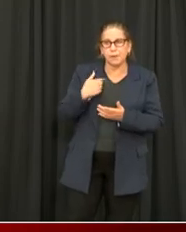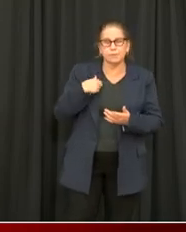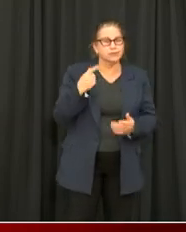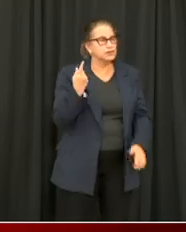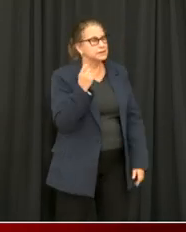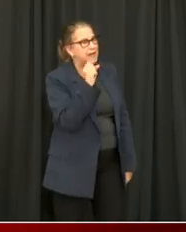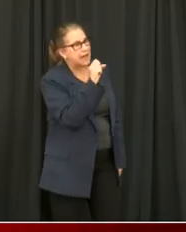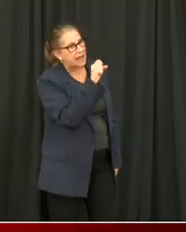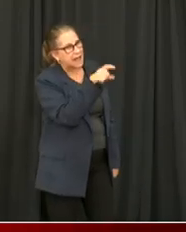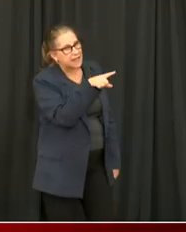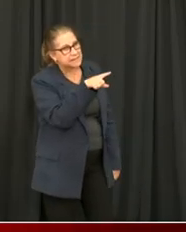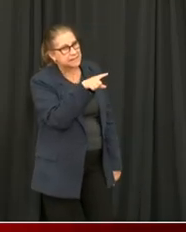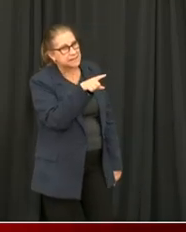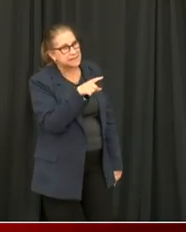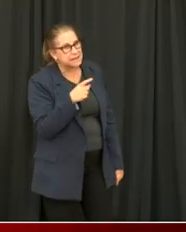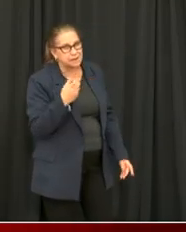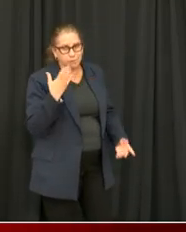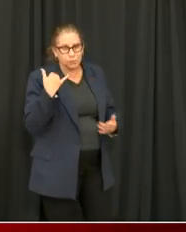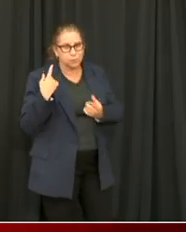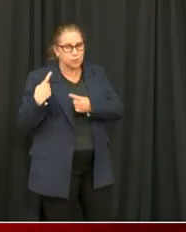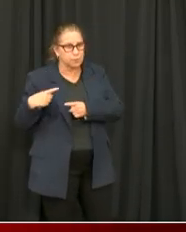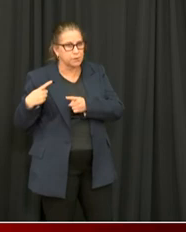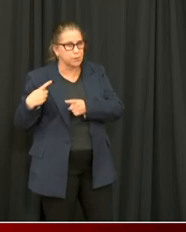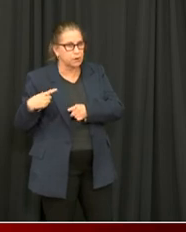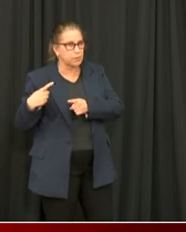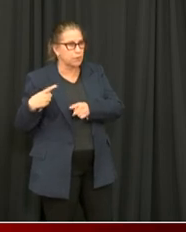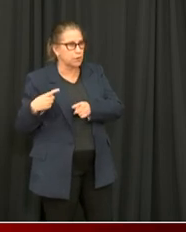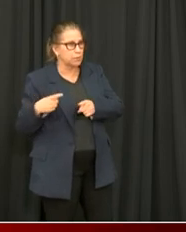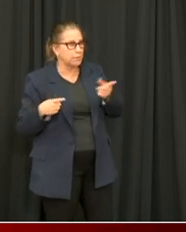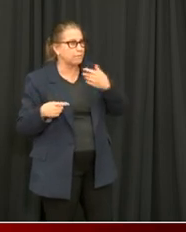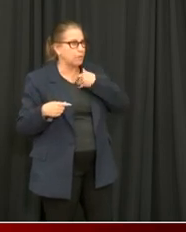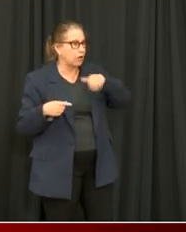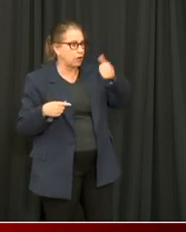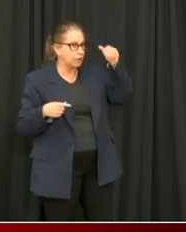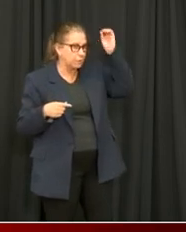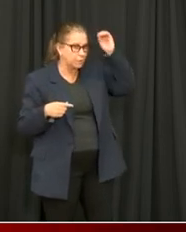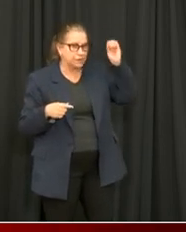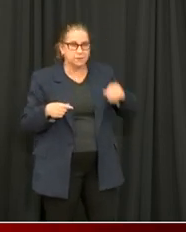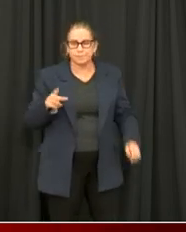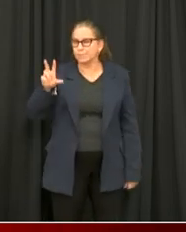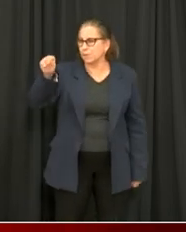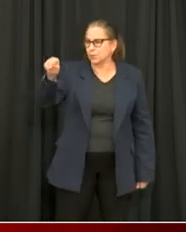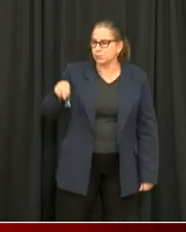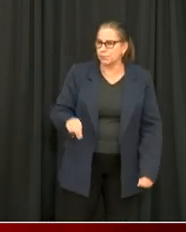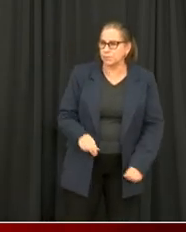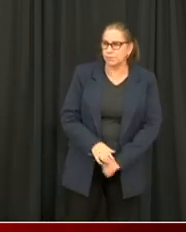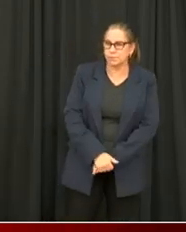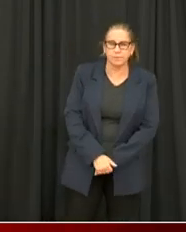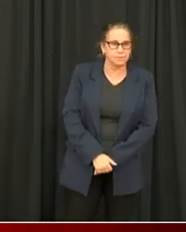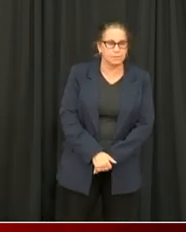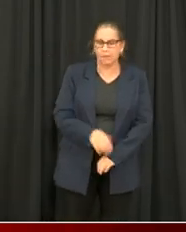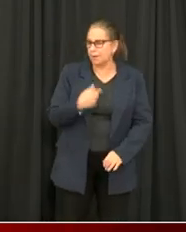light of recent events, do you have any different opinion about it? I do not.